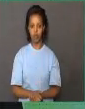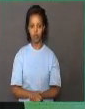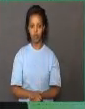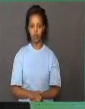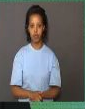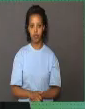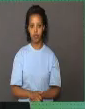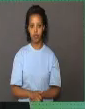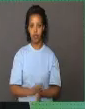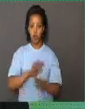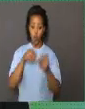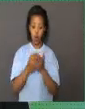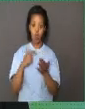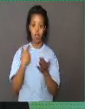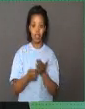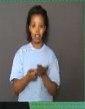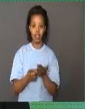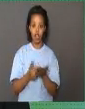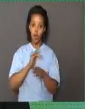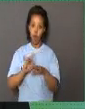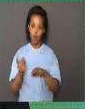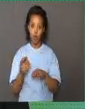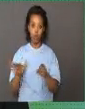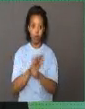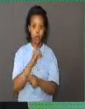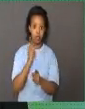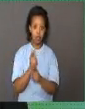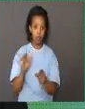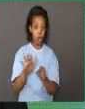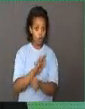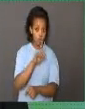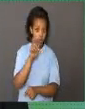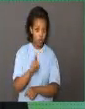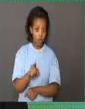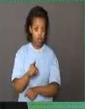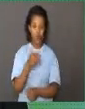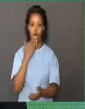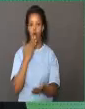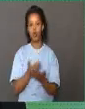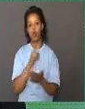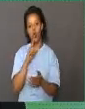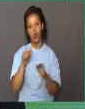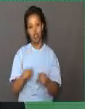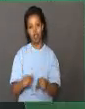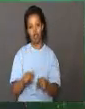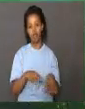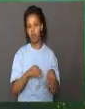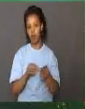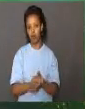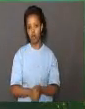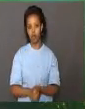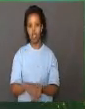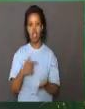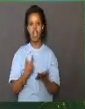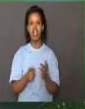Did you fill in all the blanks correctly? Great work today, students.